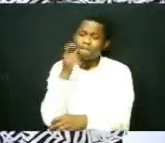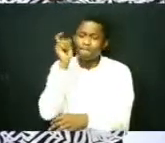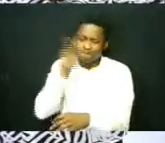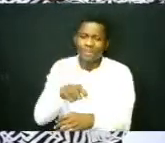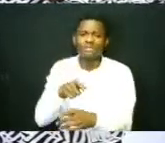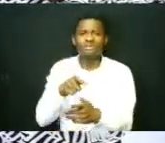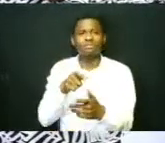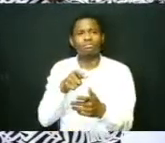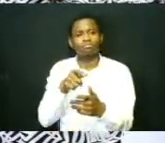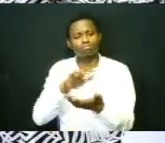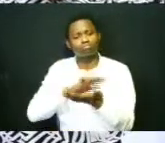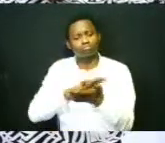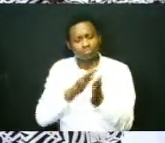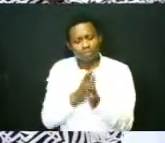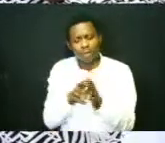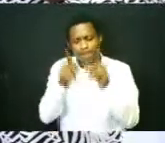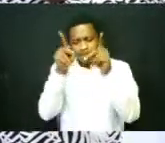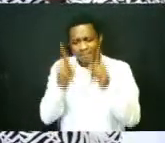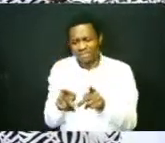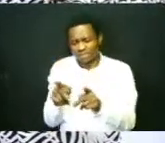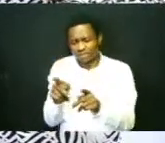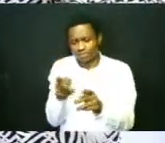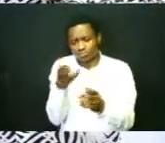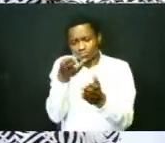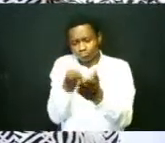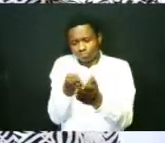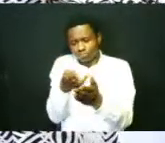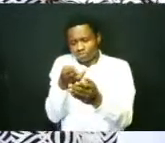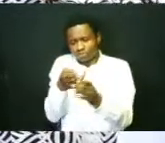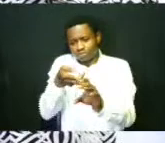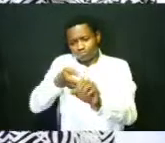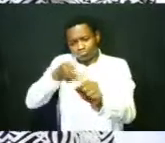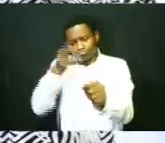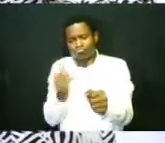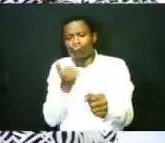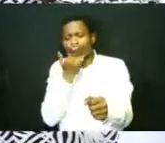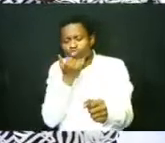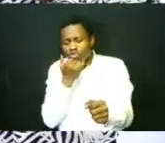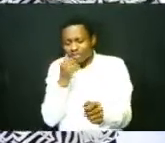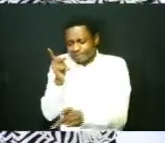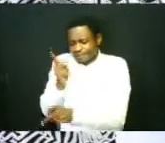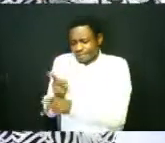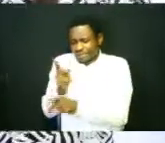has set him or herself apart and prepared to follow God's